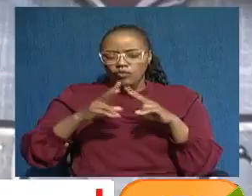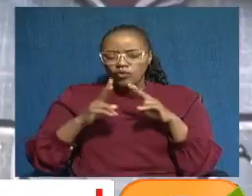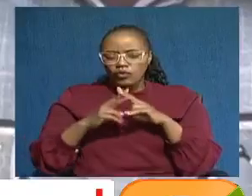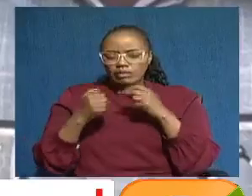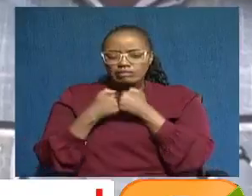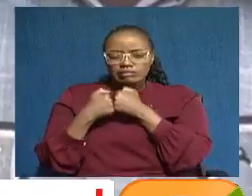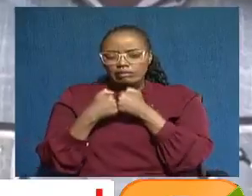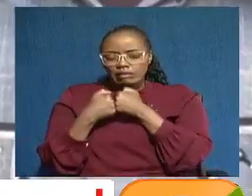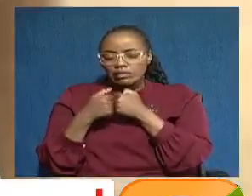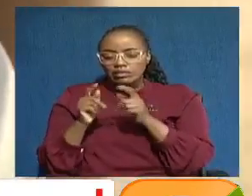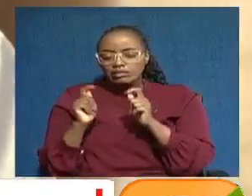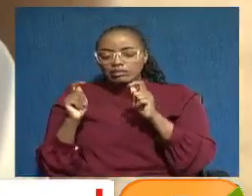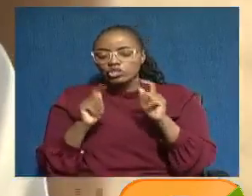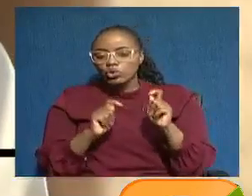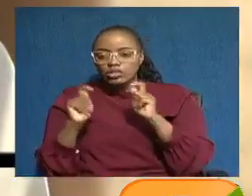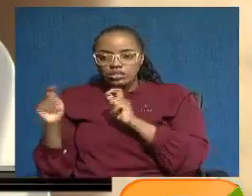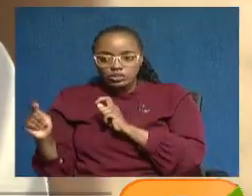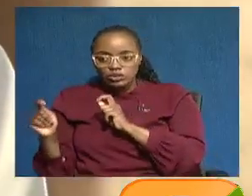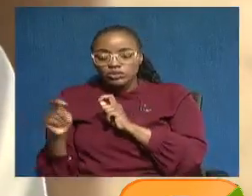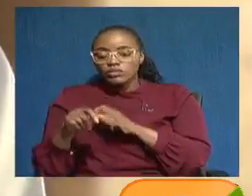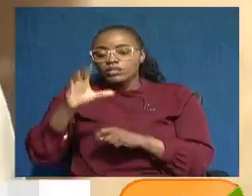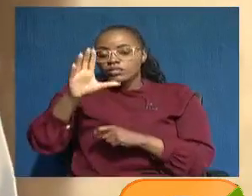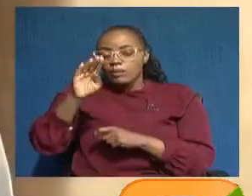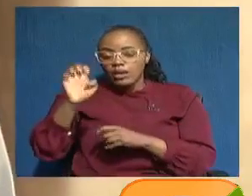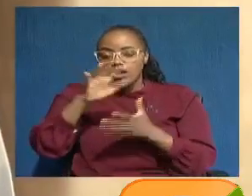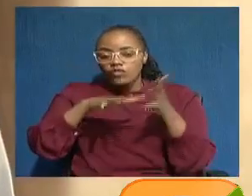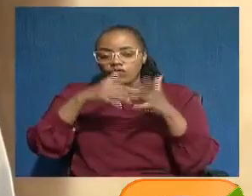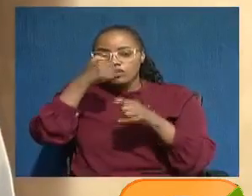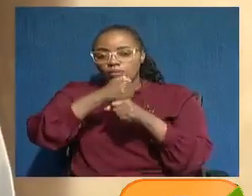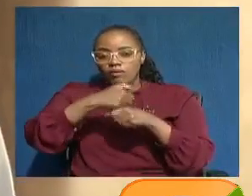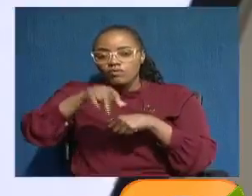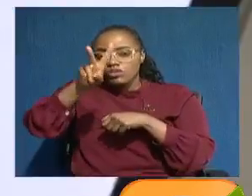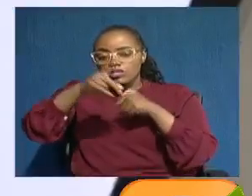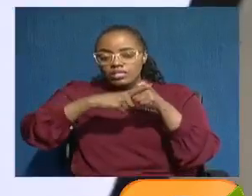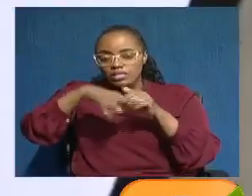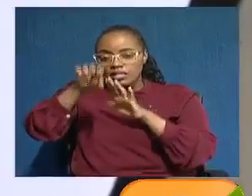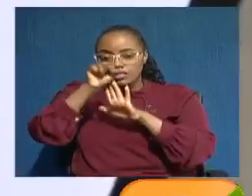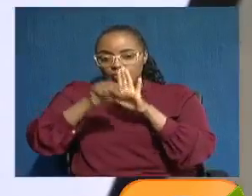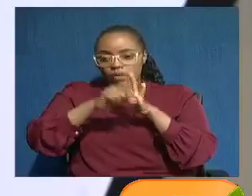challenging transition. Under the new CBE framework, 26 subjects